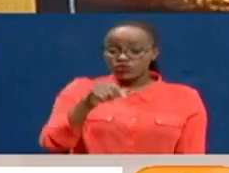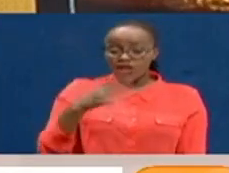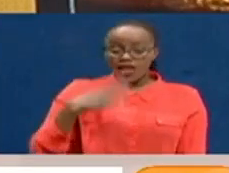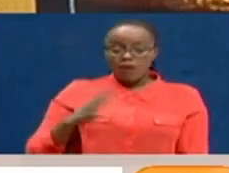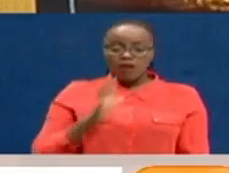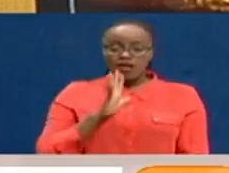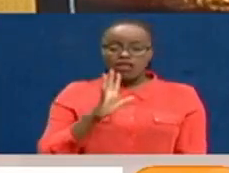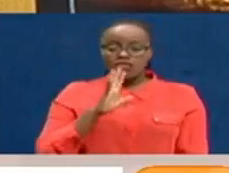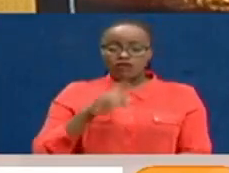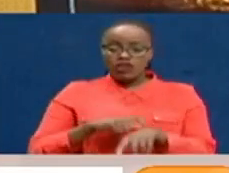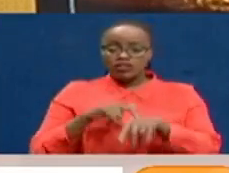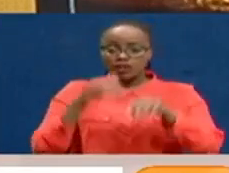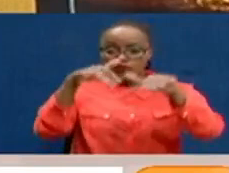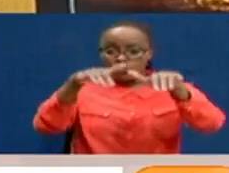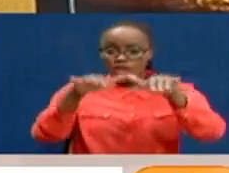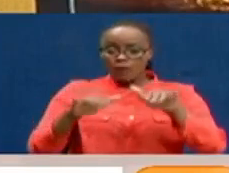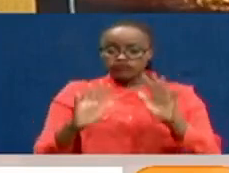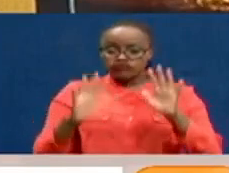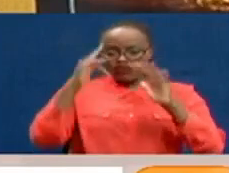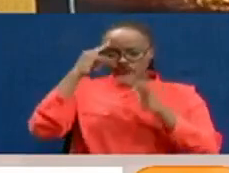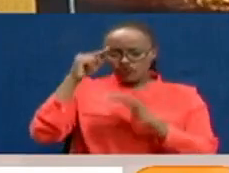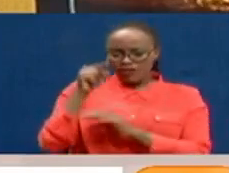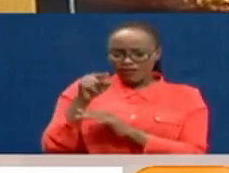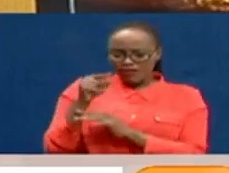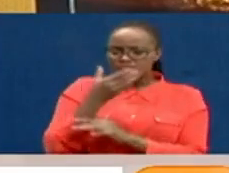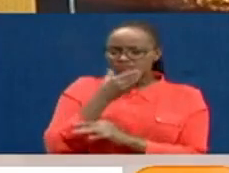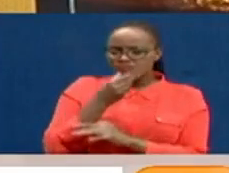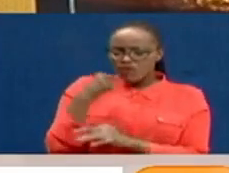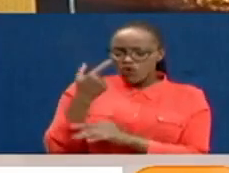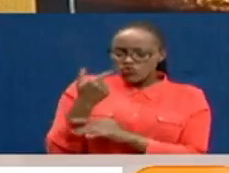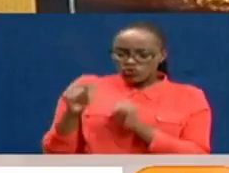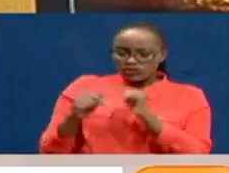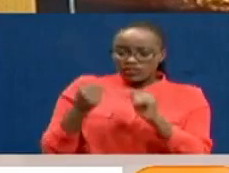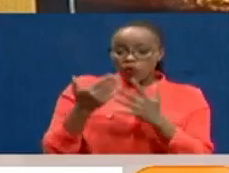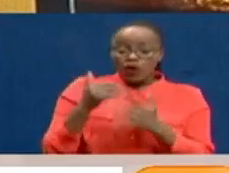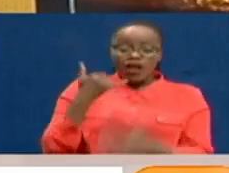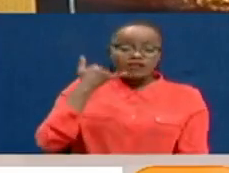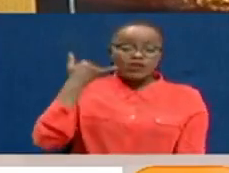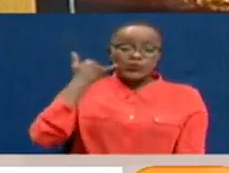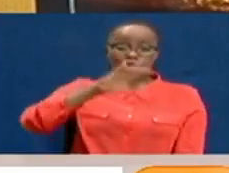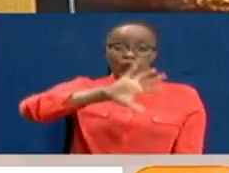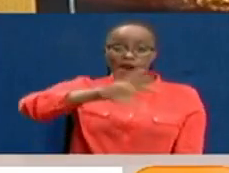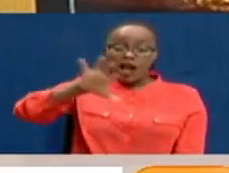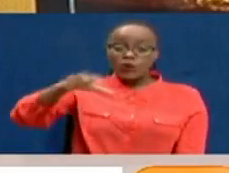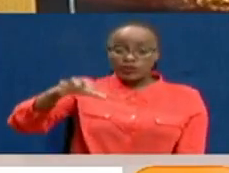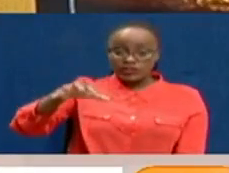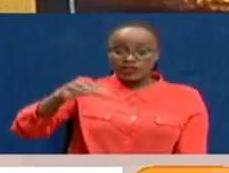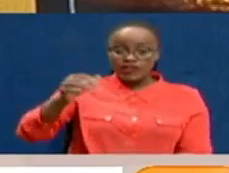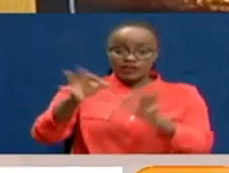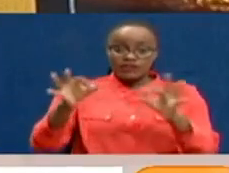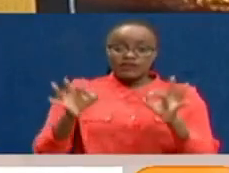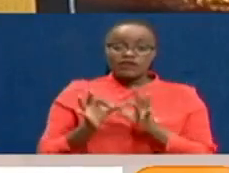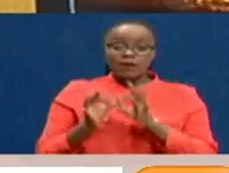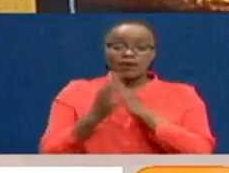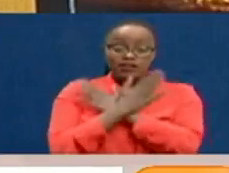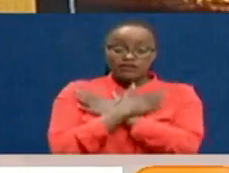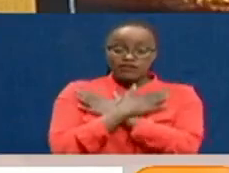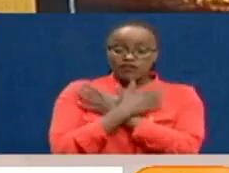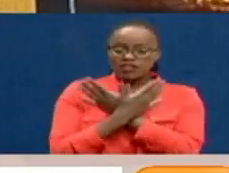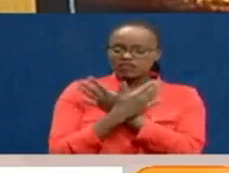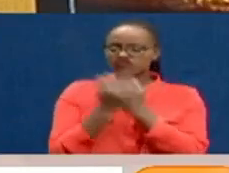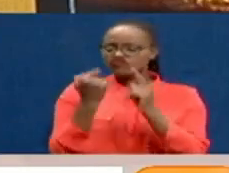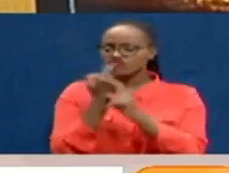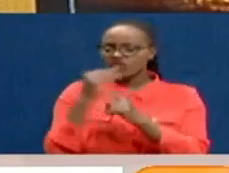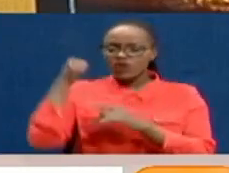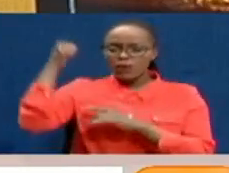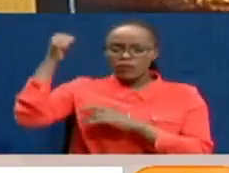stage during the burial ceremony of the murdered officer in Chemasis, Rongai Sub County, Nakuru. Family, friends, colleagues,